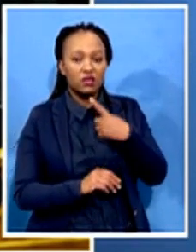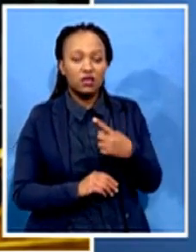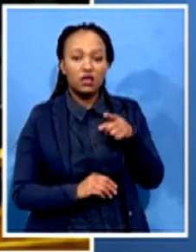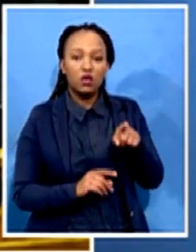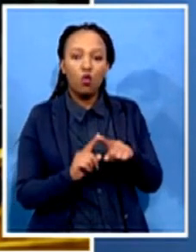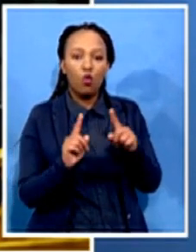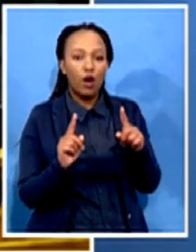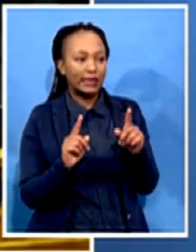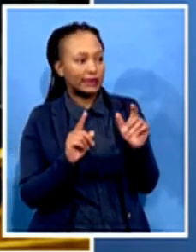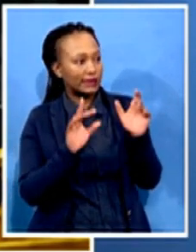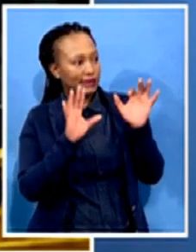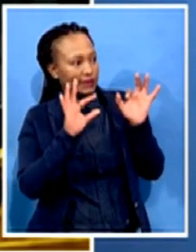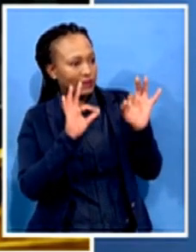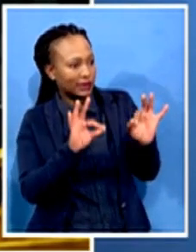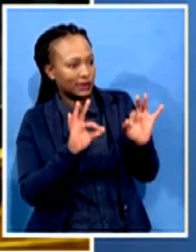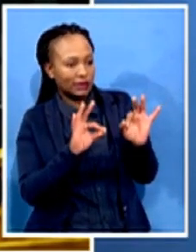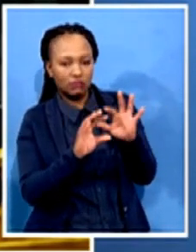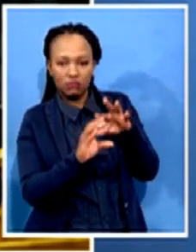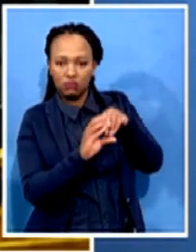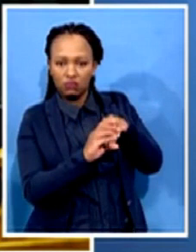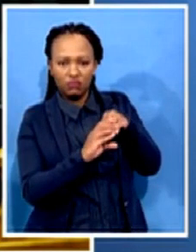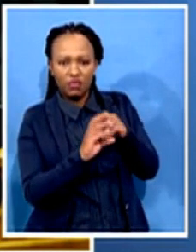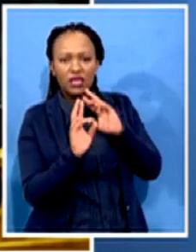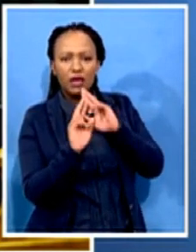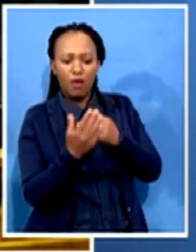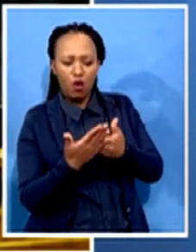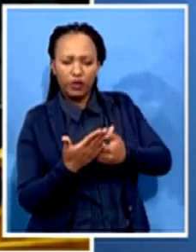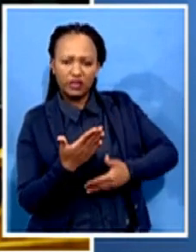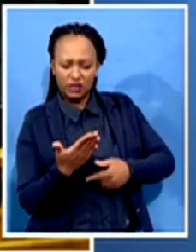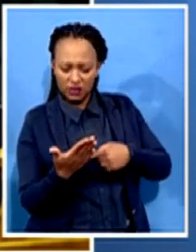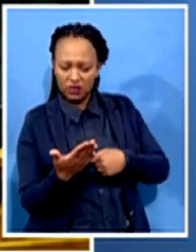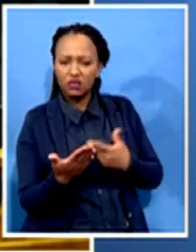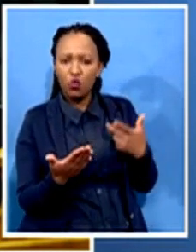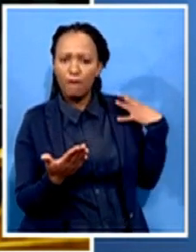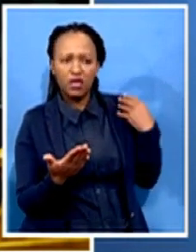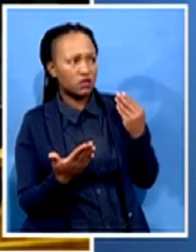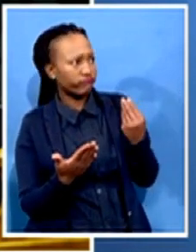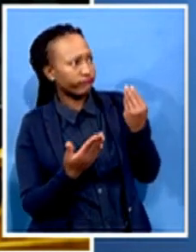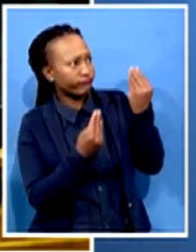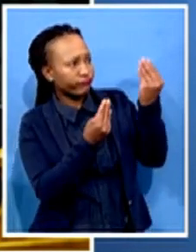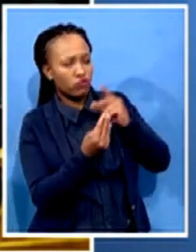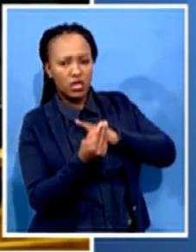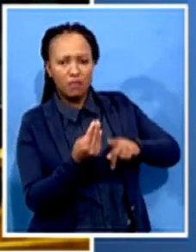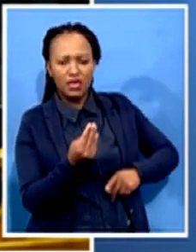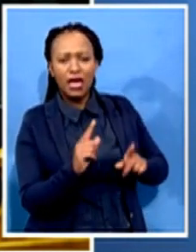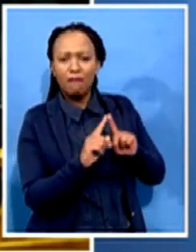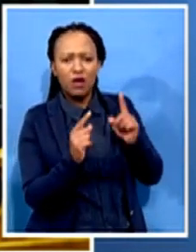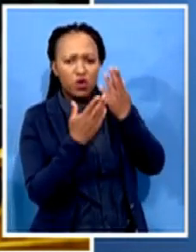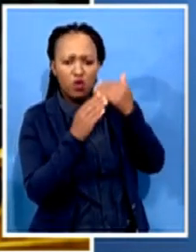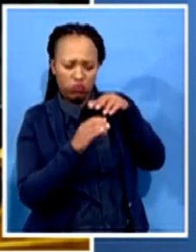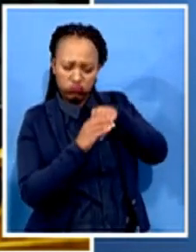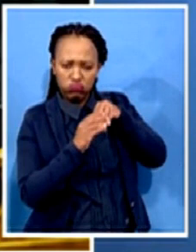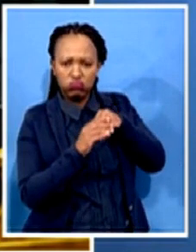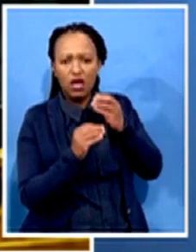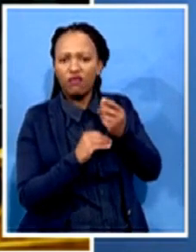the content of what the minister admitted herself to. But by judging by what the president's statement has said, obviously the